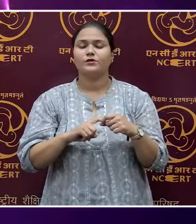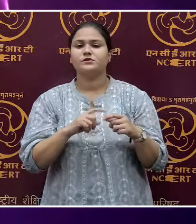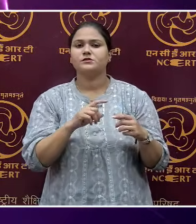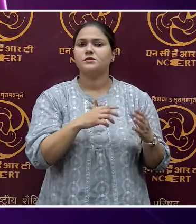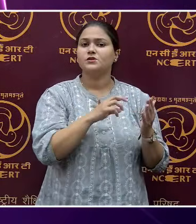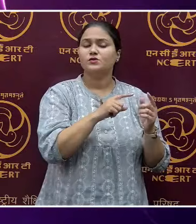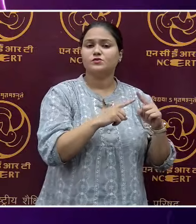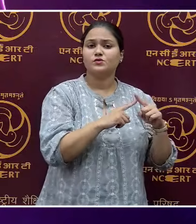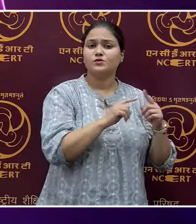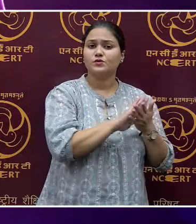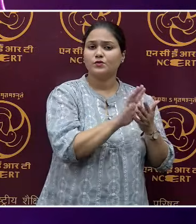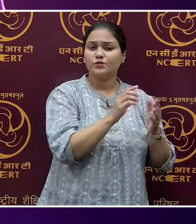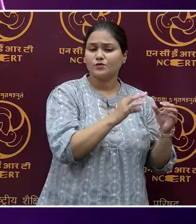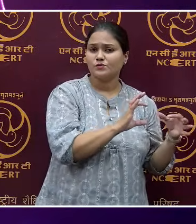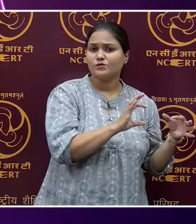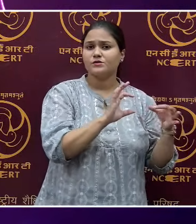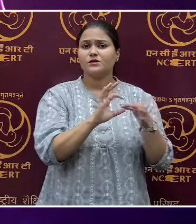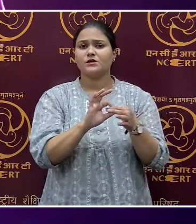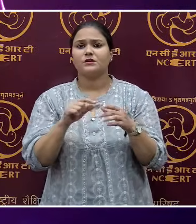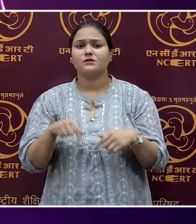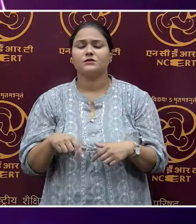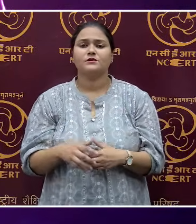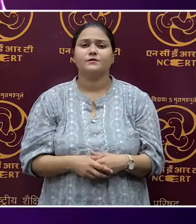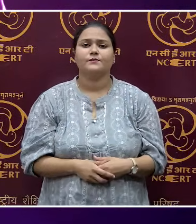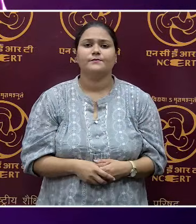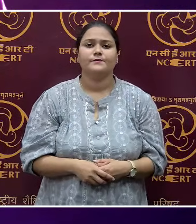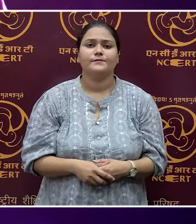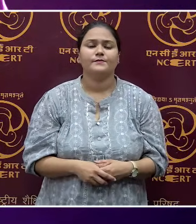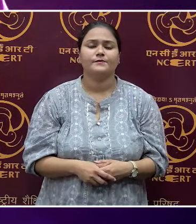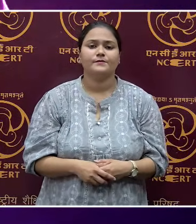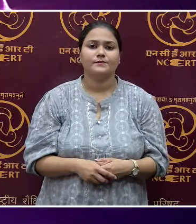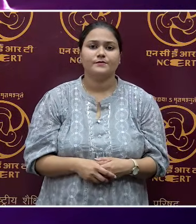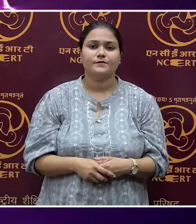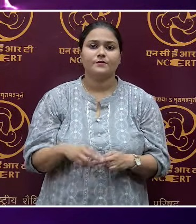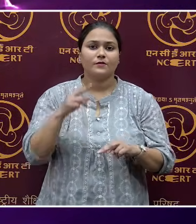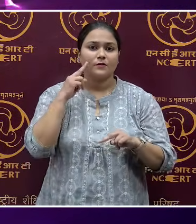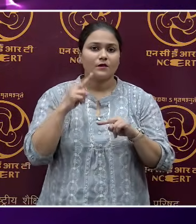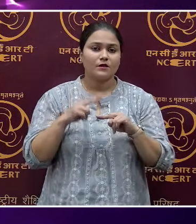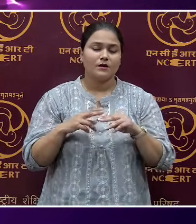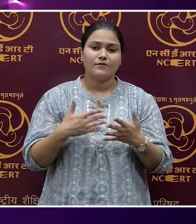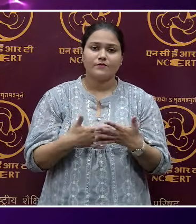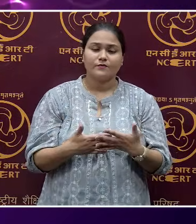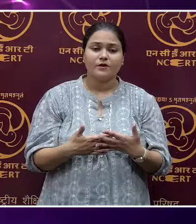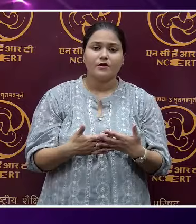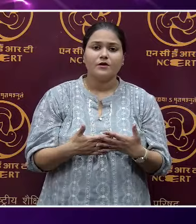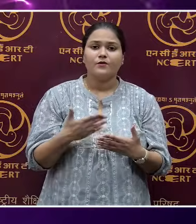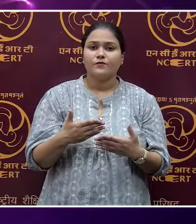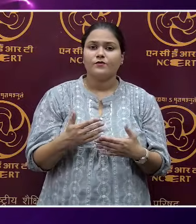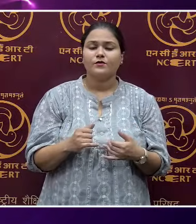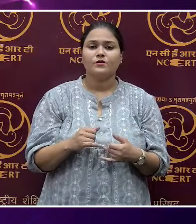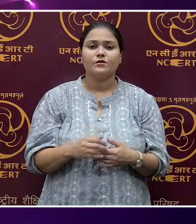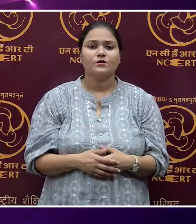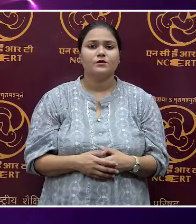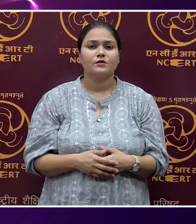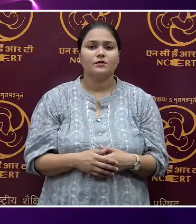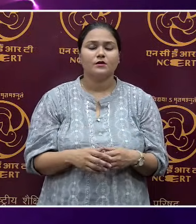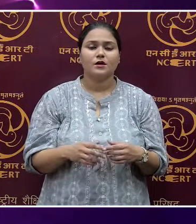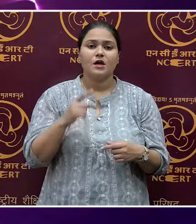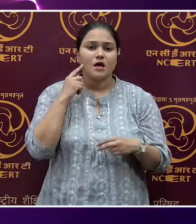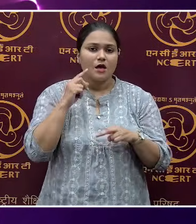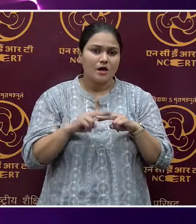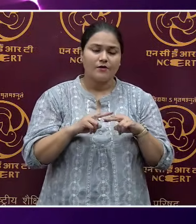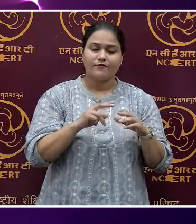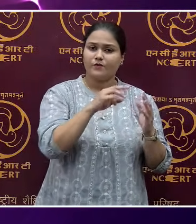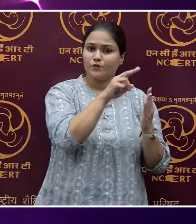theory, simulation and the procedure part only. So this is not out of the simulation. This is beyond